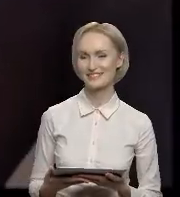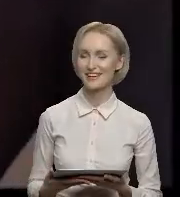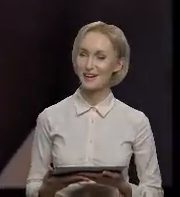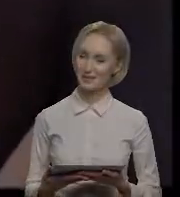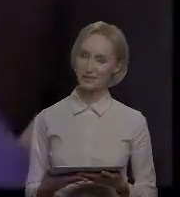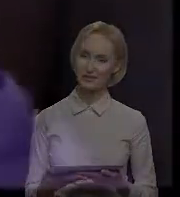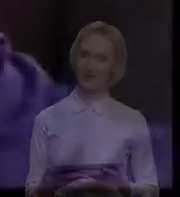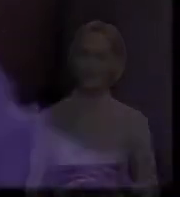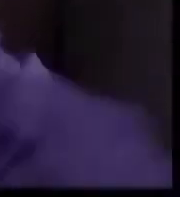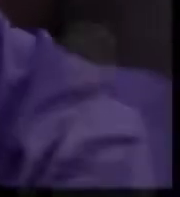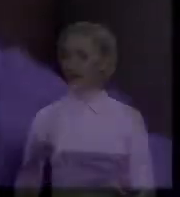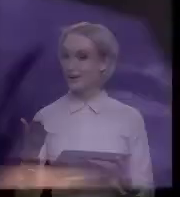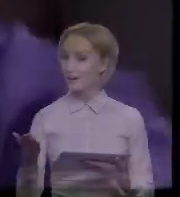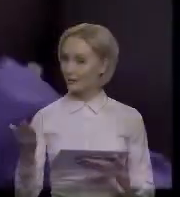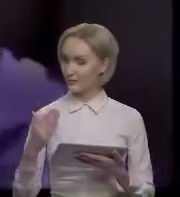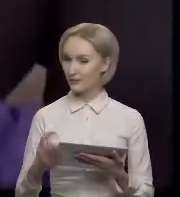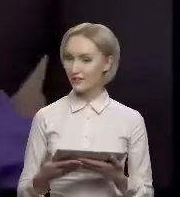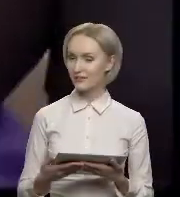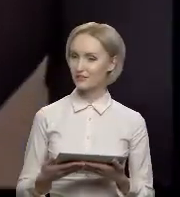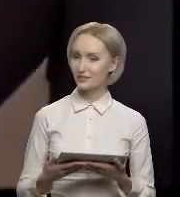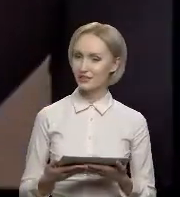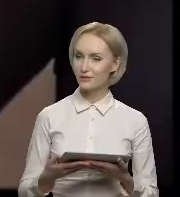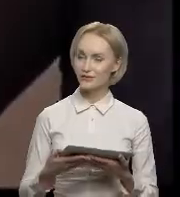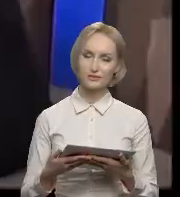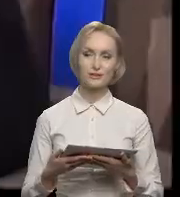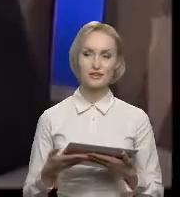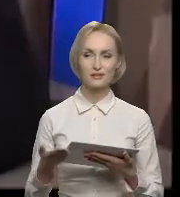See how many lies? Apparently, everybody's cheating on everybody.